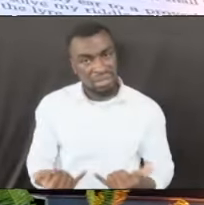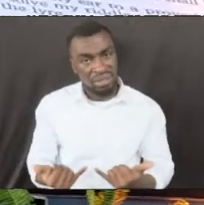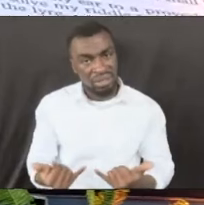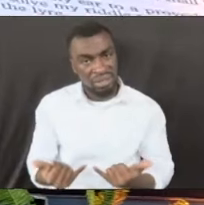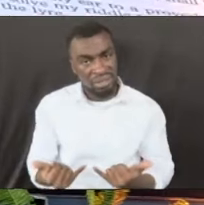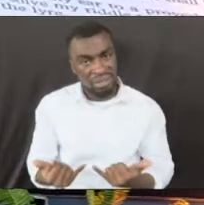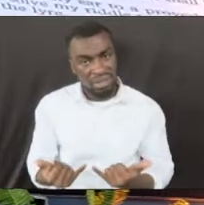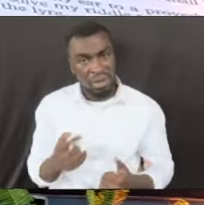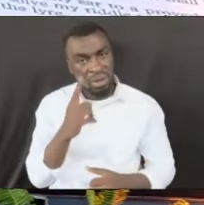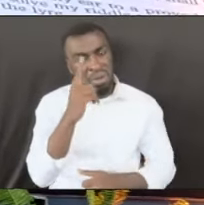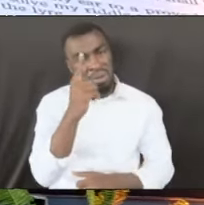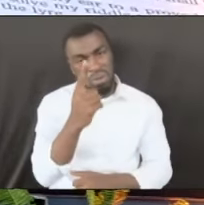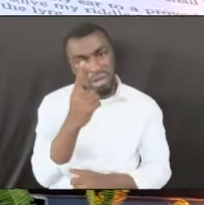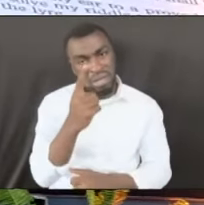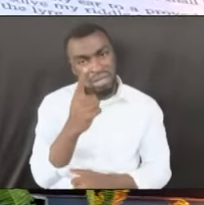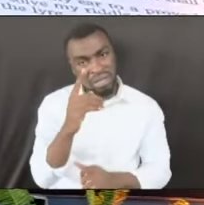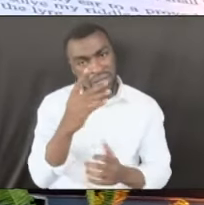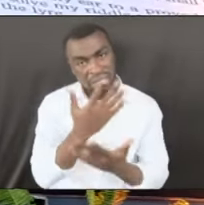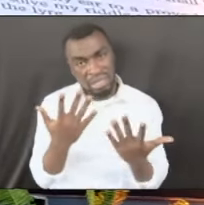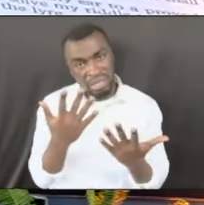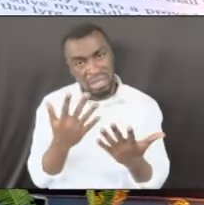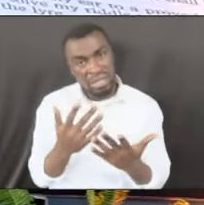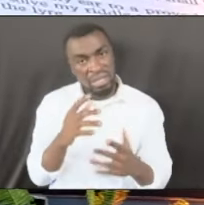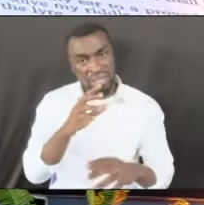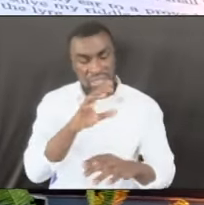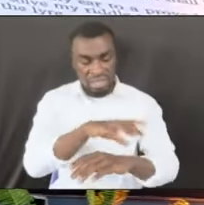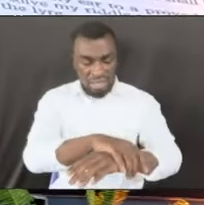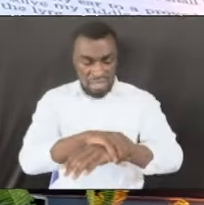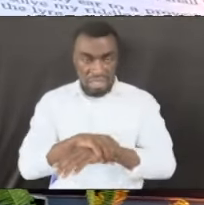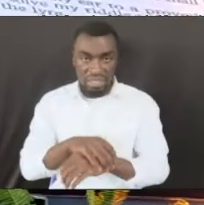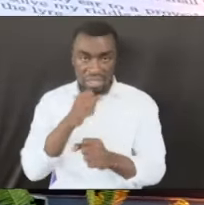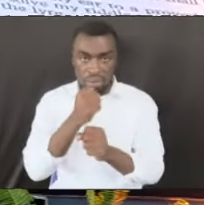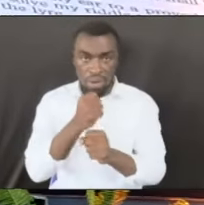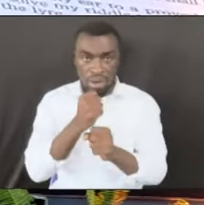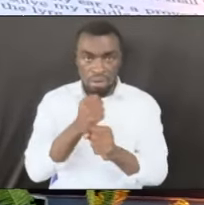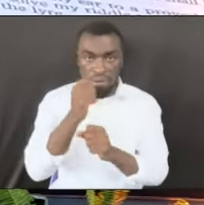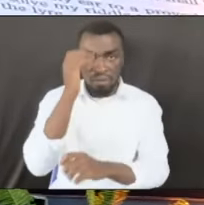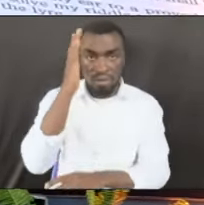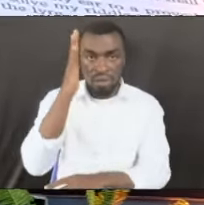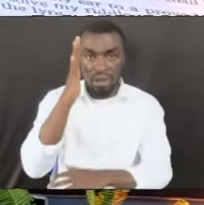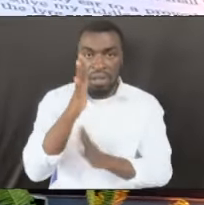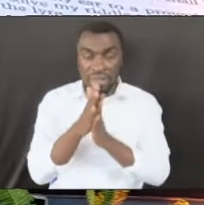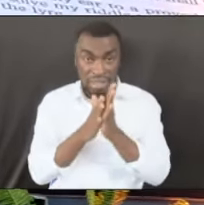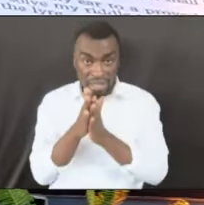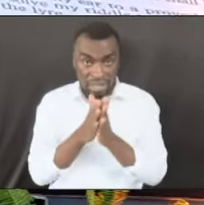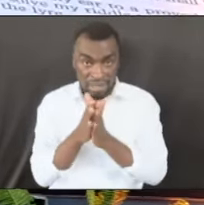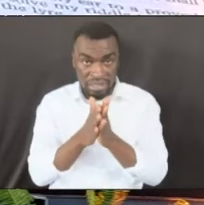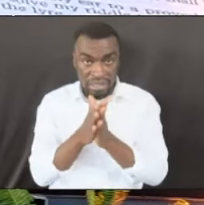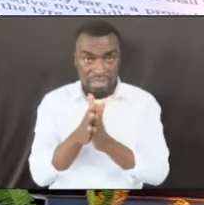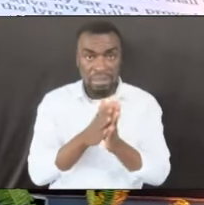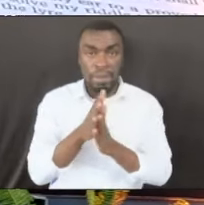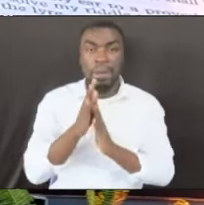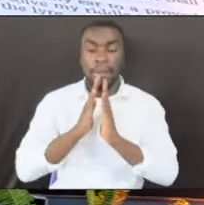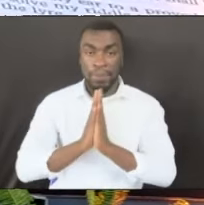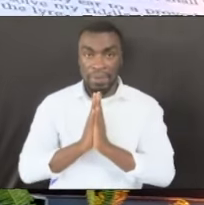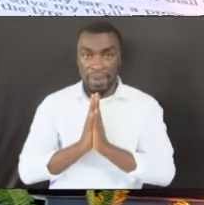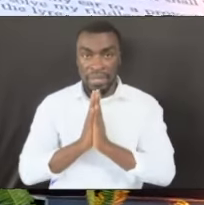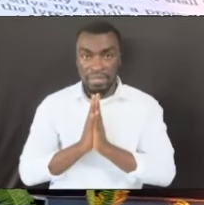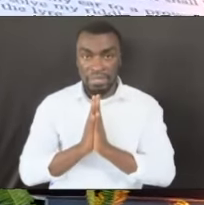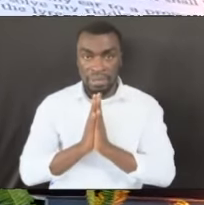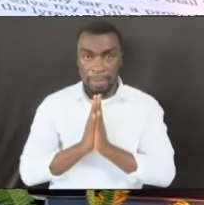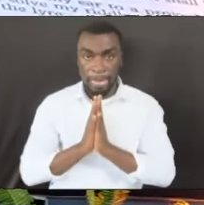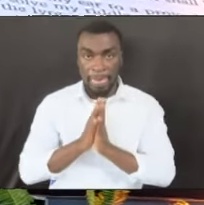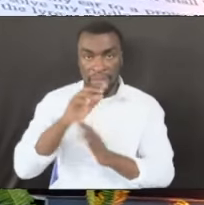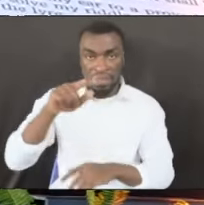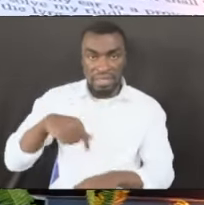remedy, taking the work of God. Their interests and their prayers reach far beyond self. They themselves